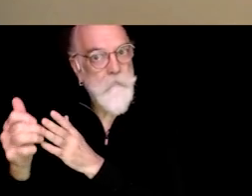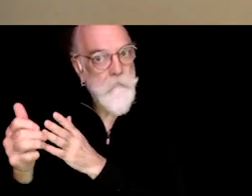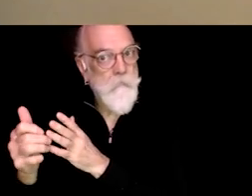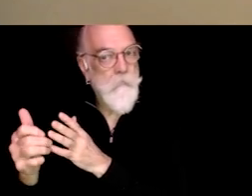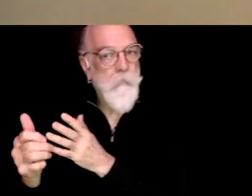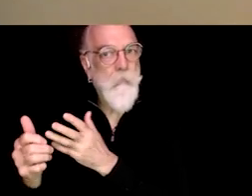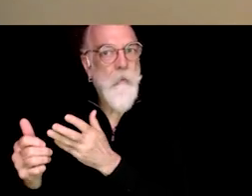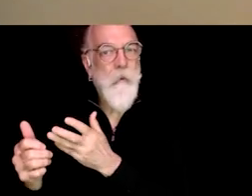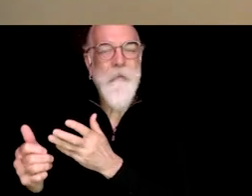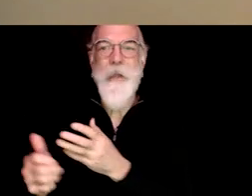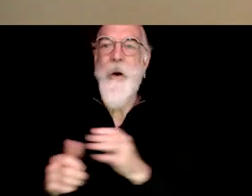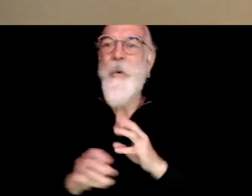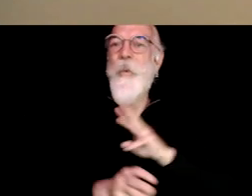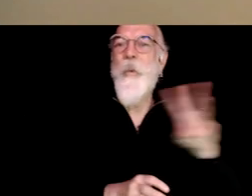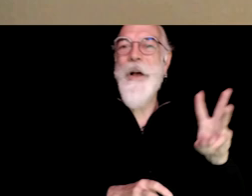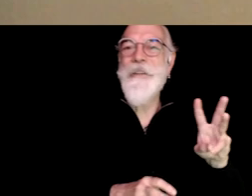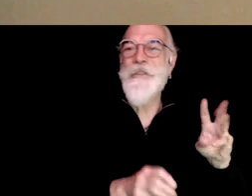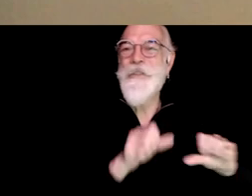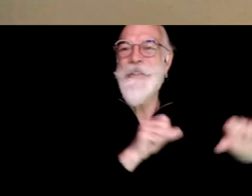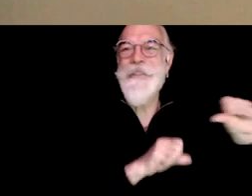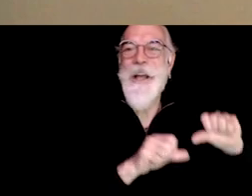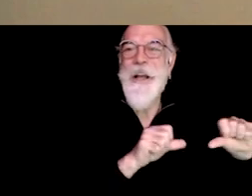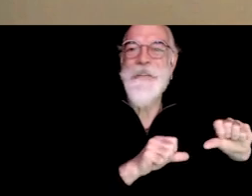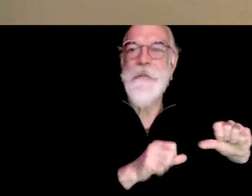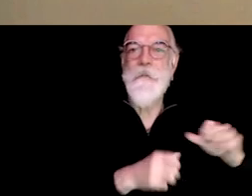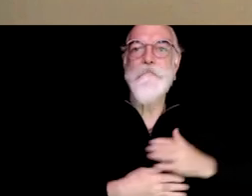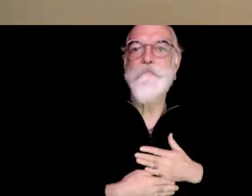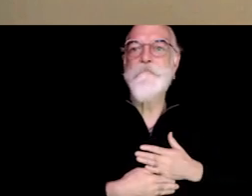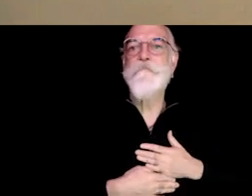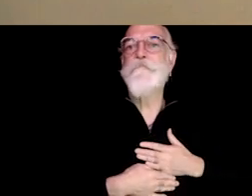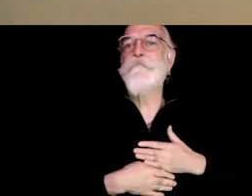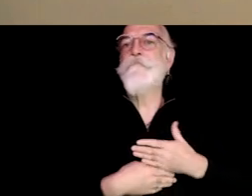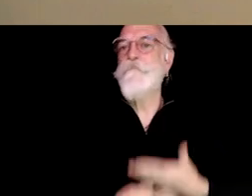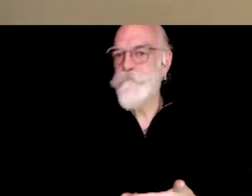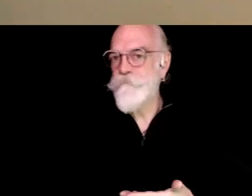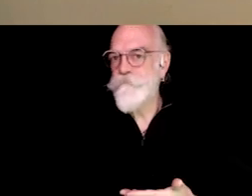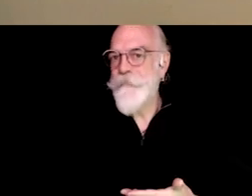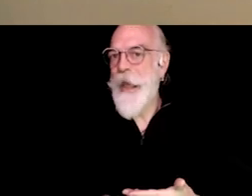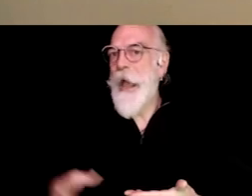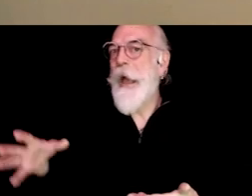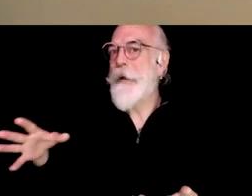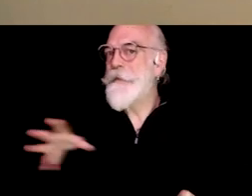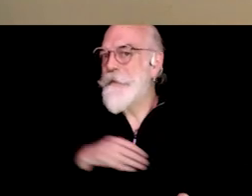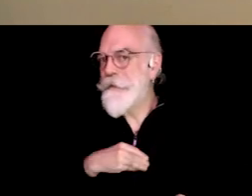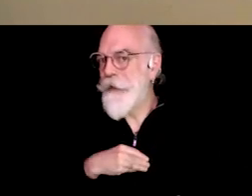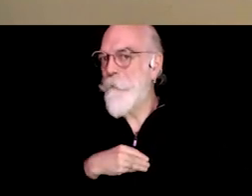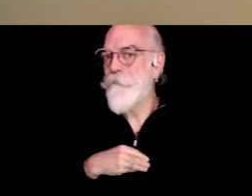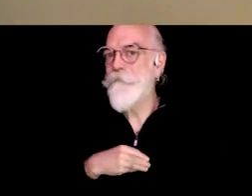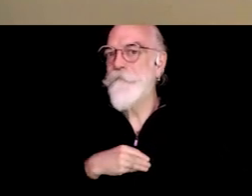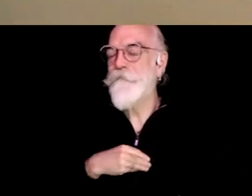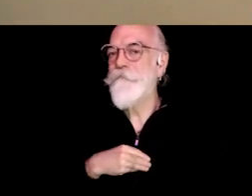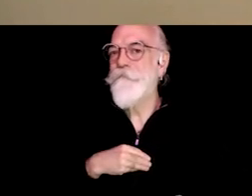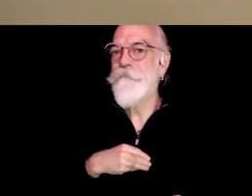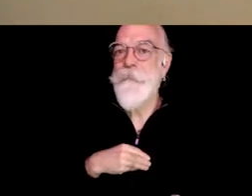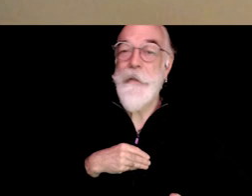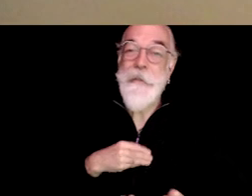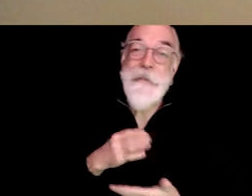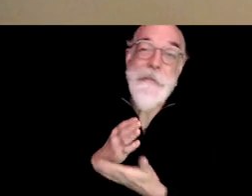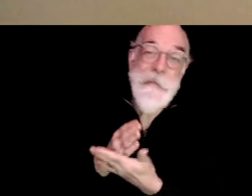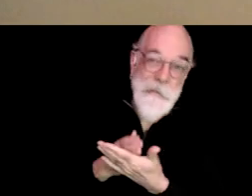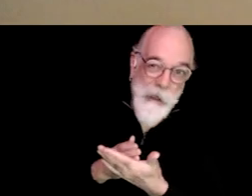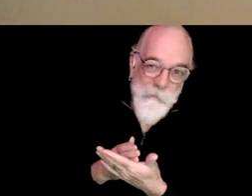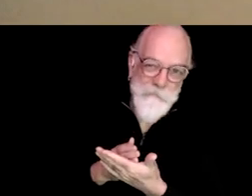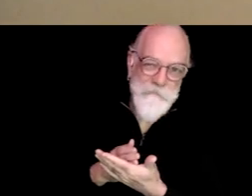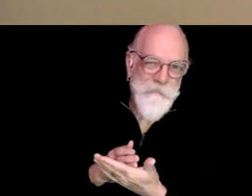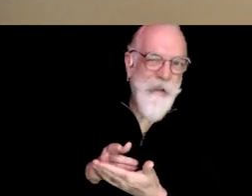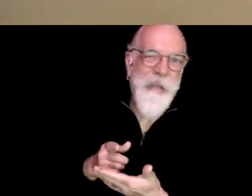I think that Western science has no choice but to identify with it and to accept some of it. And they're not